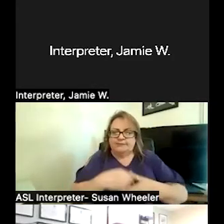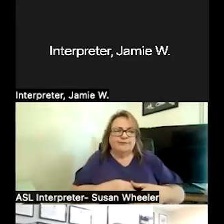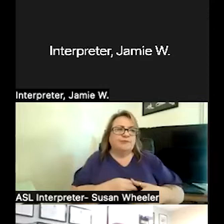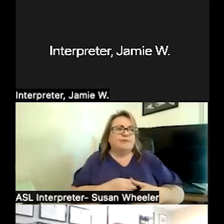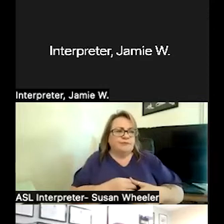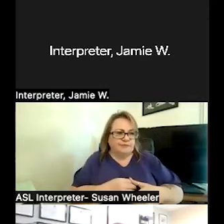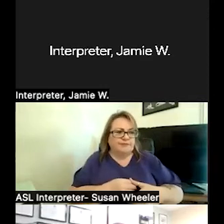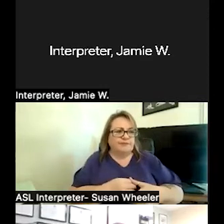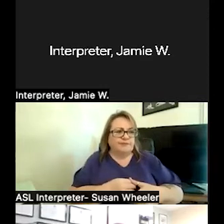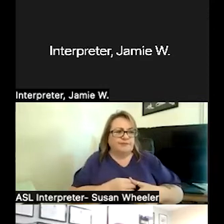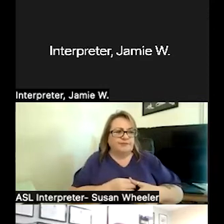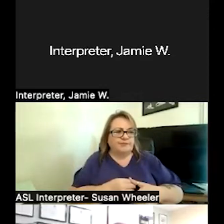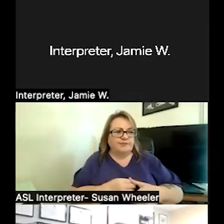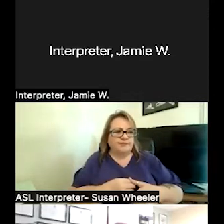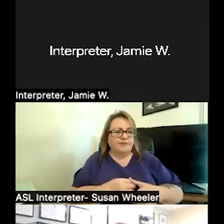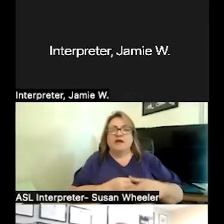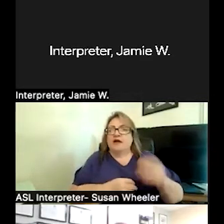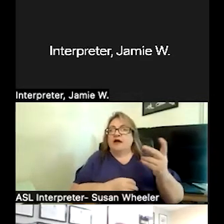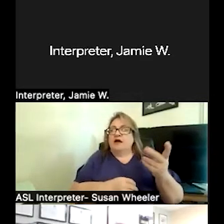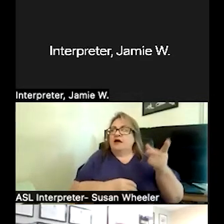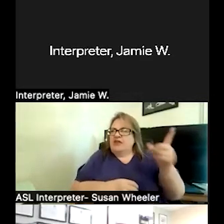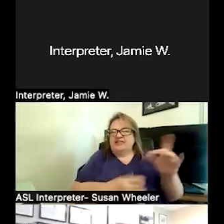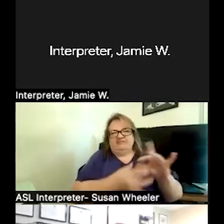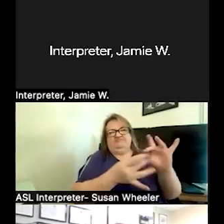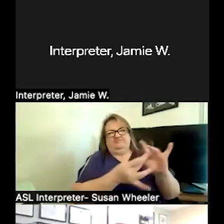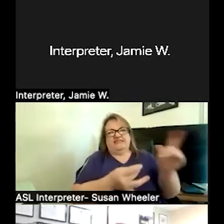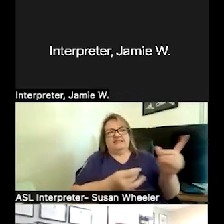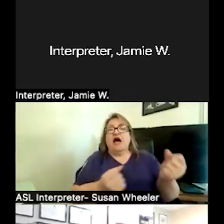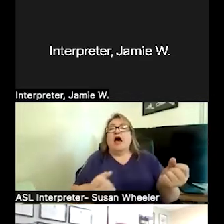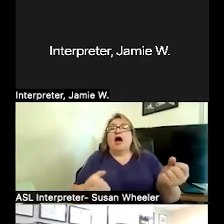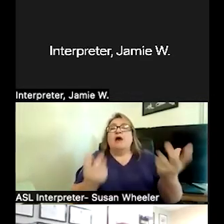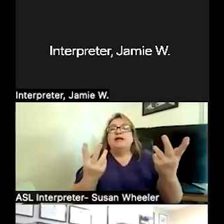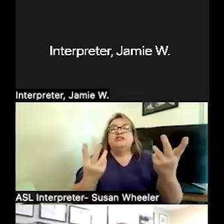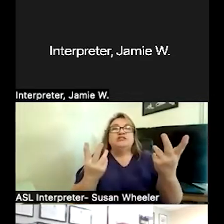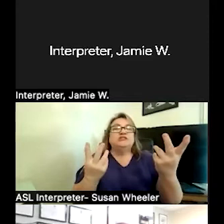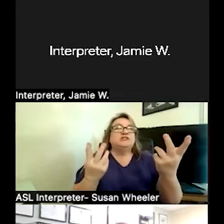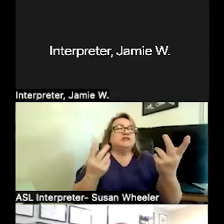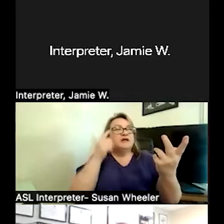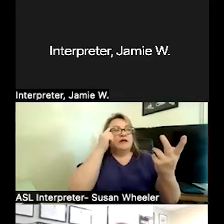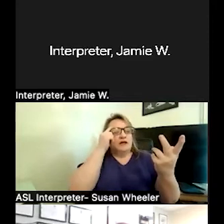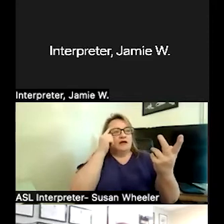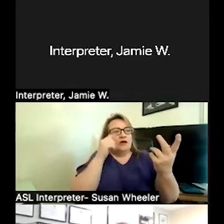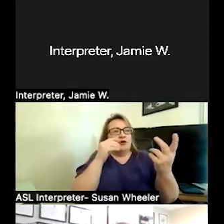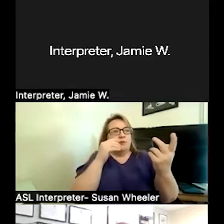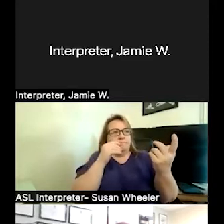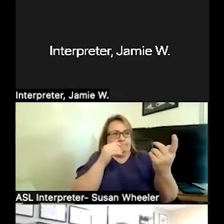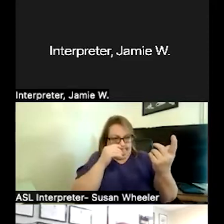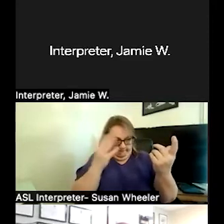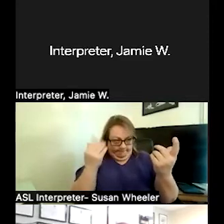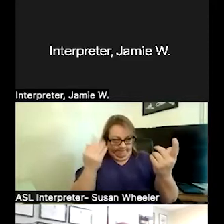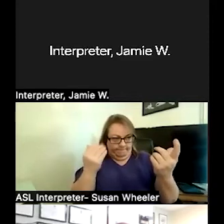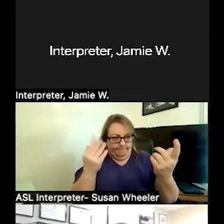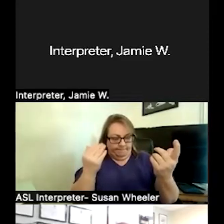was they brought up immediately is how much stimulus there is within the